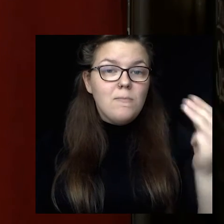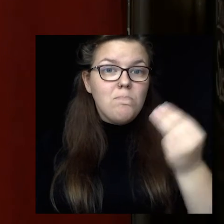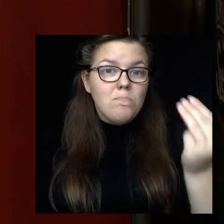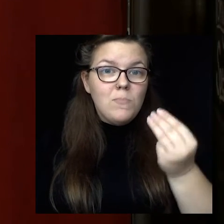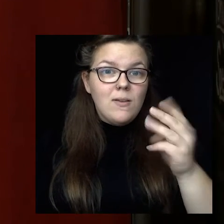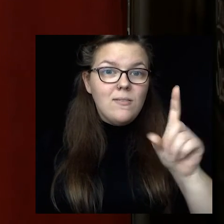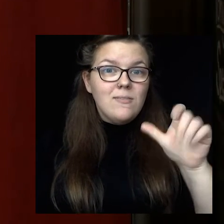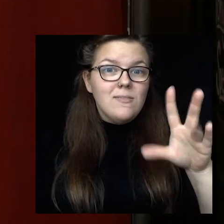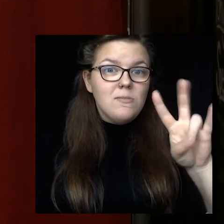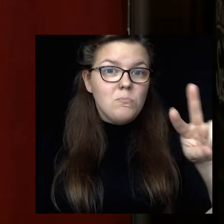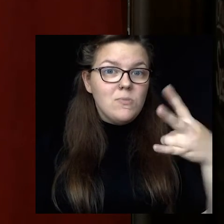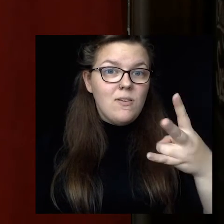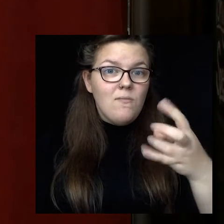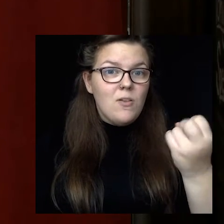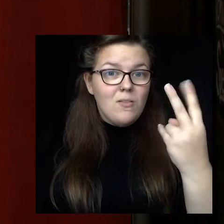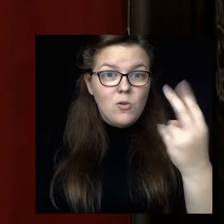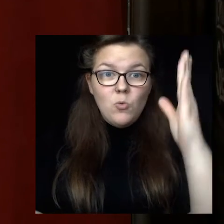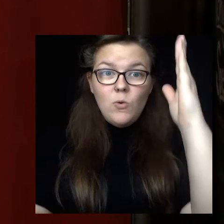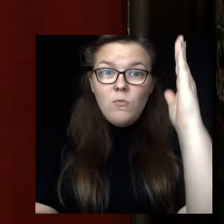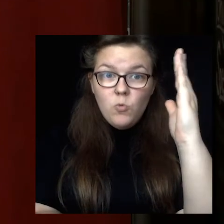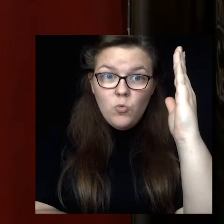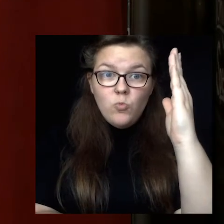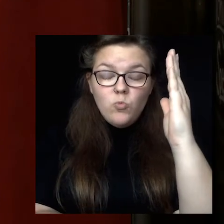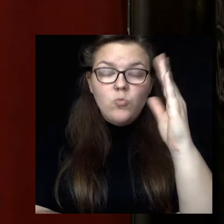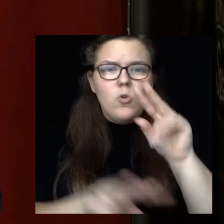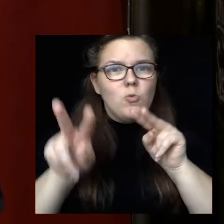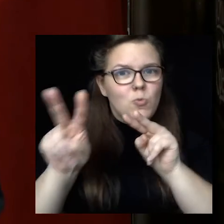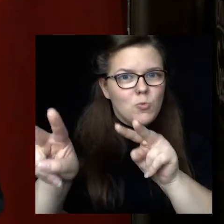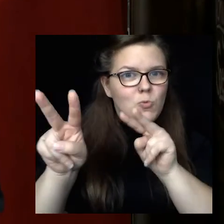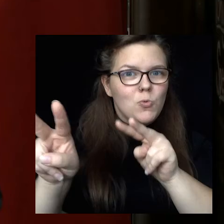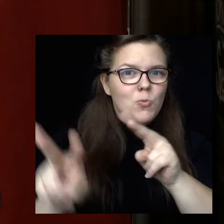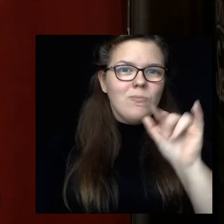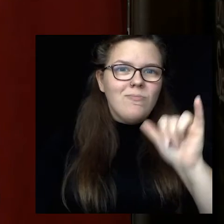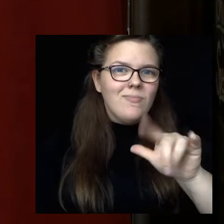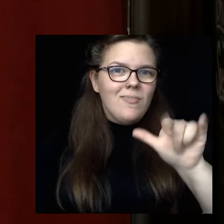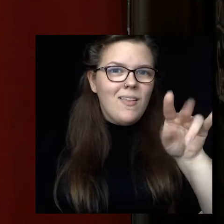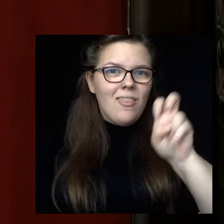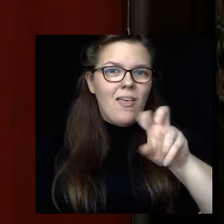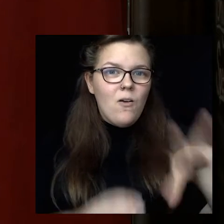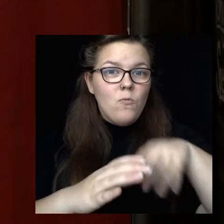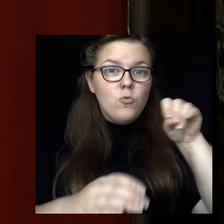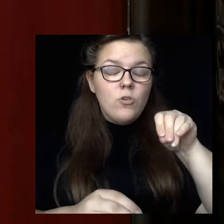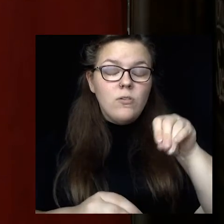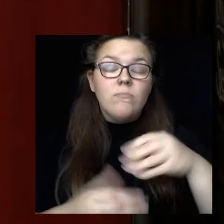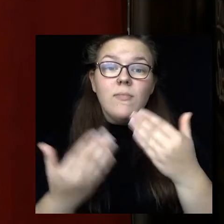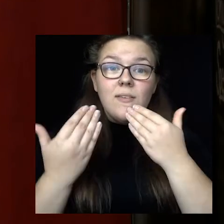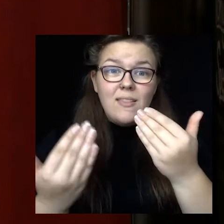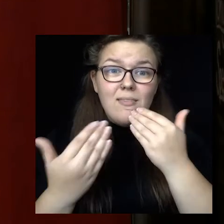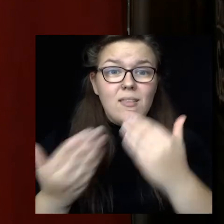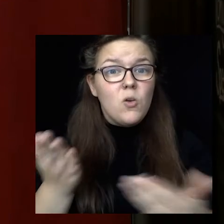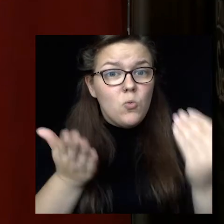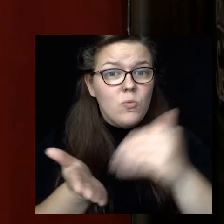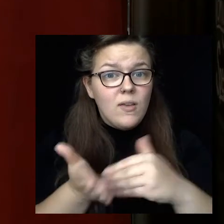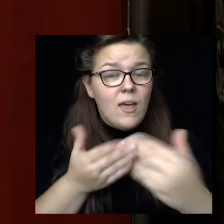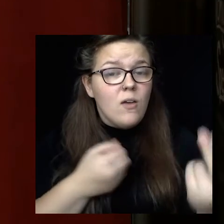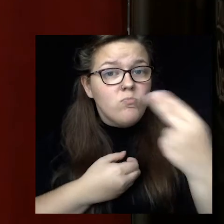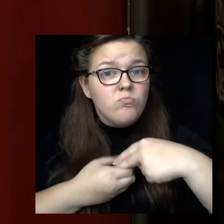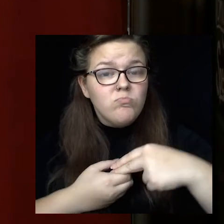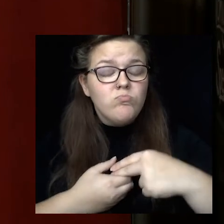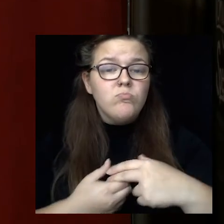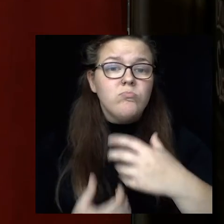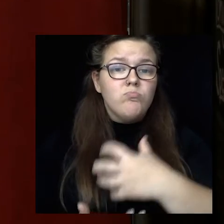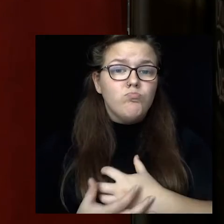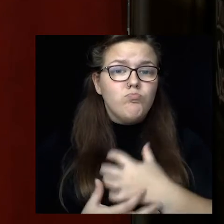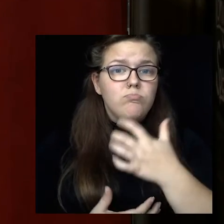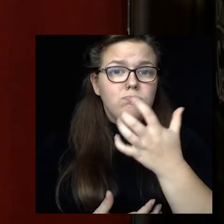12 noon. So make certain that you tune in for that live drawing. Thank you once again for joining us, and from the